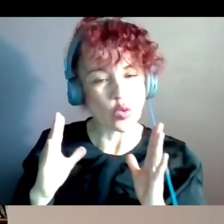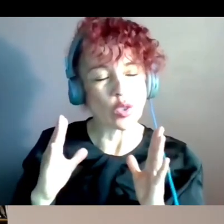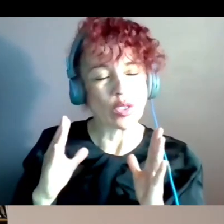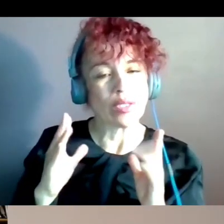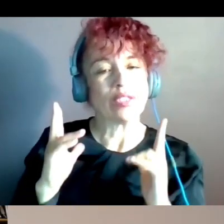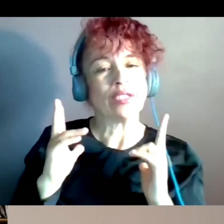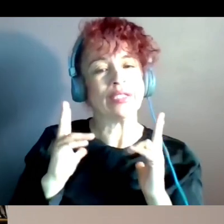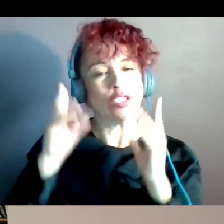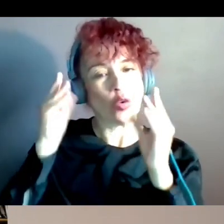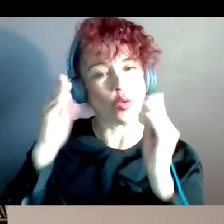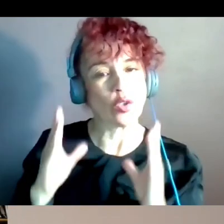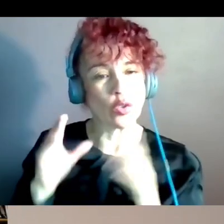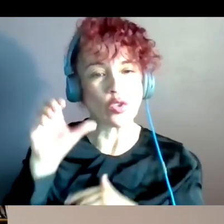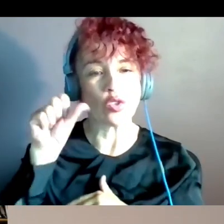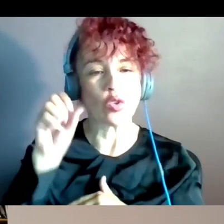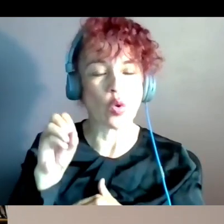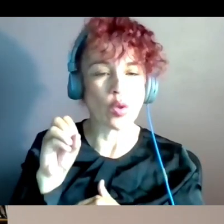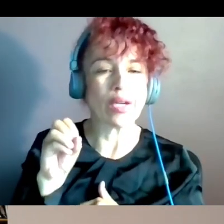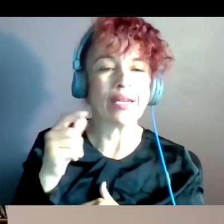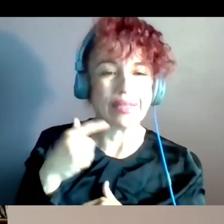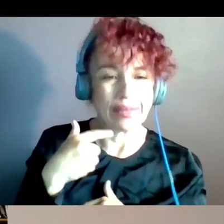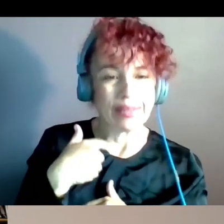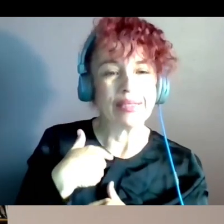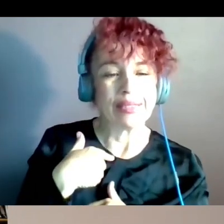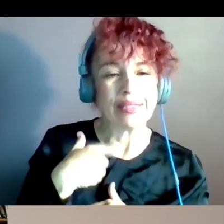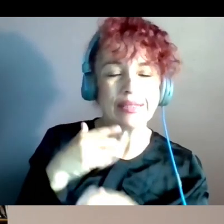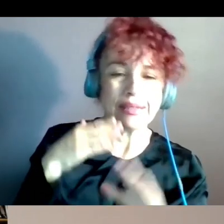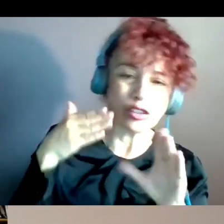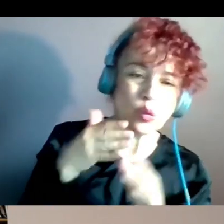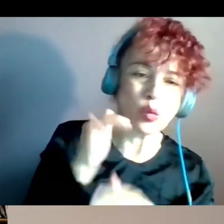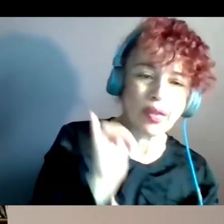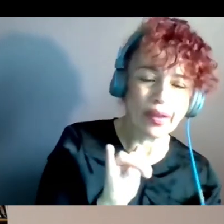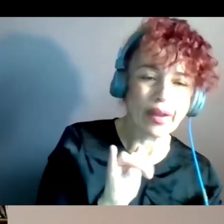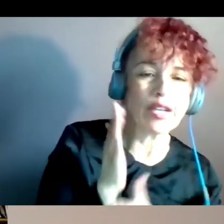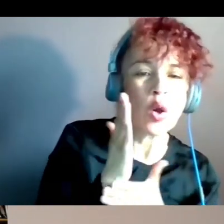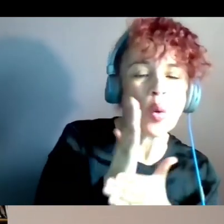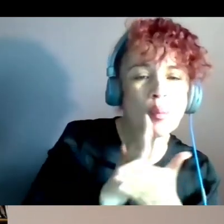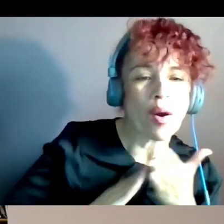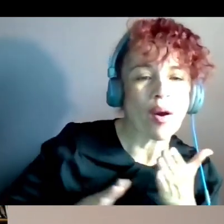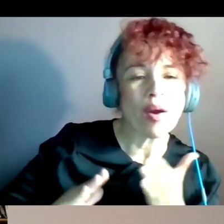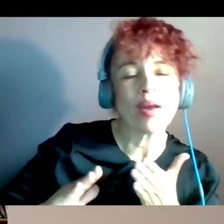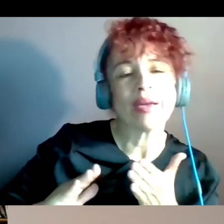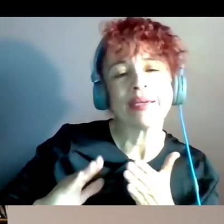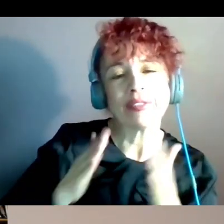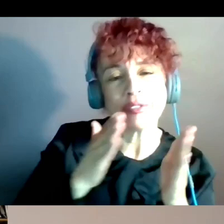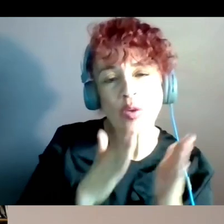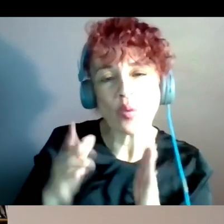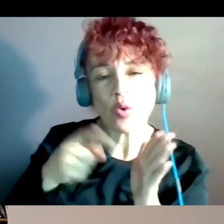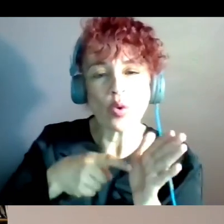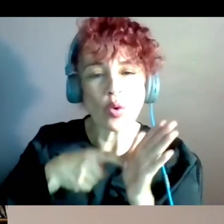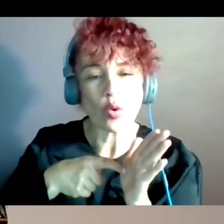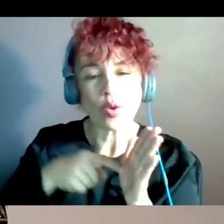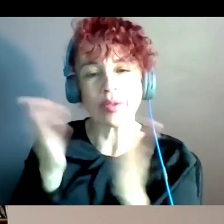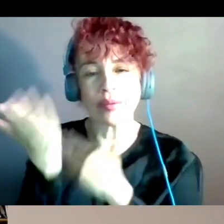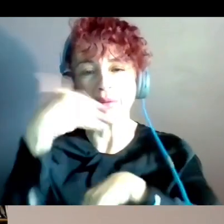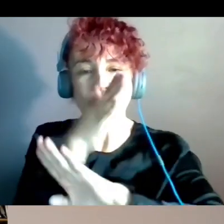So, without getting too deeply into that, part of the curriculum requirements for